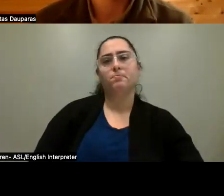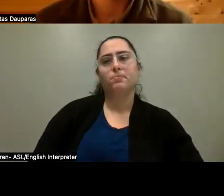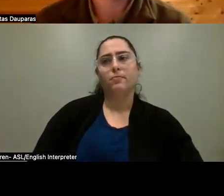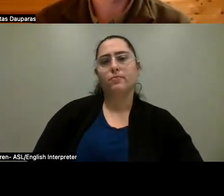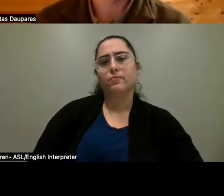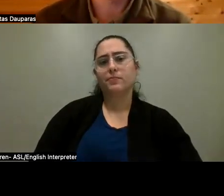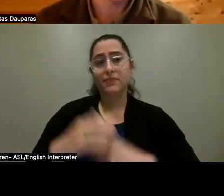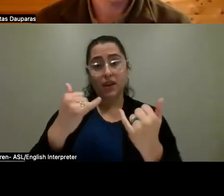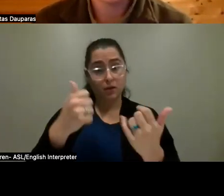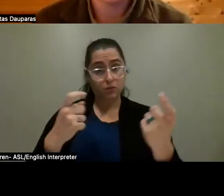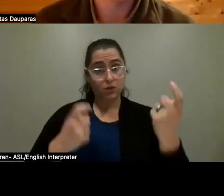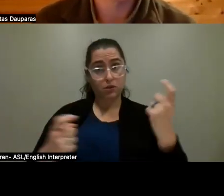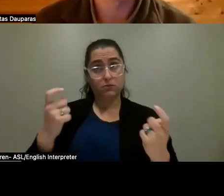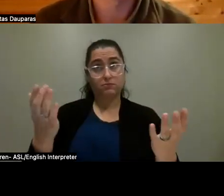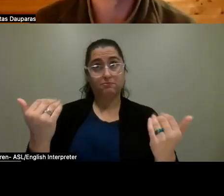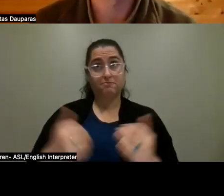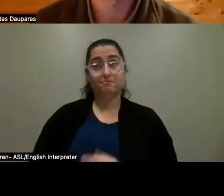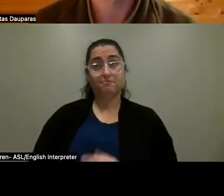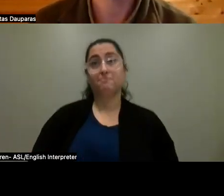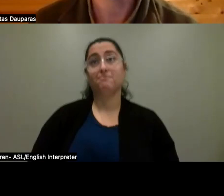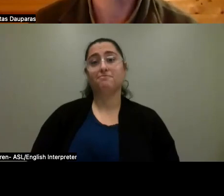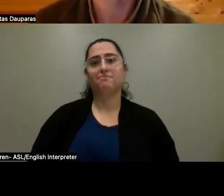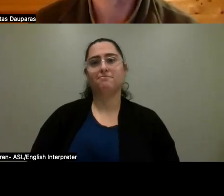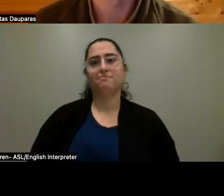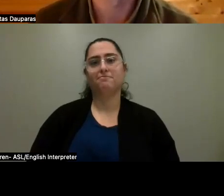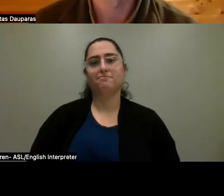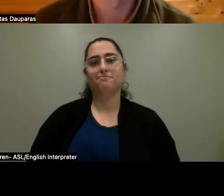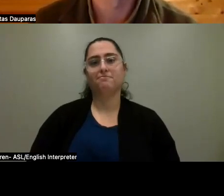Yeah, I'm happy to take any questions.